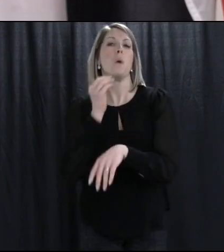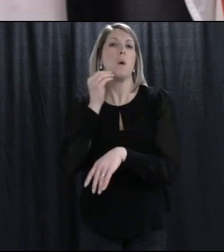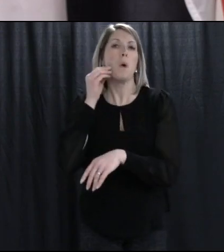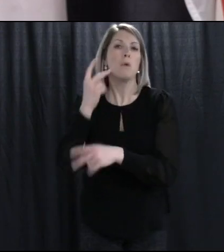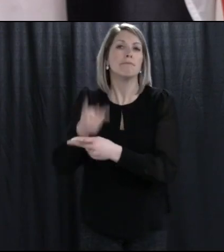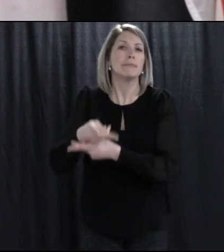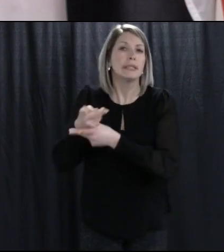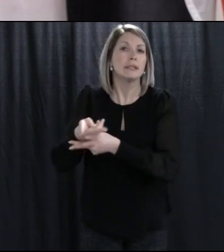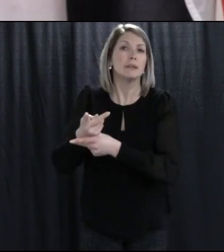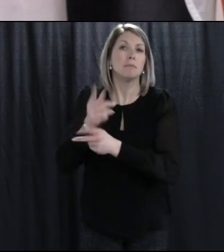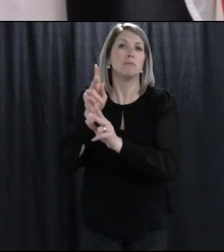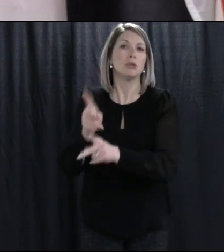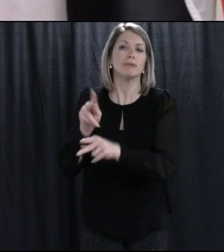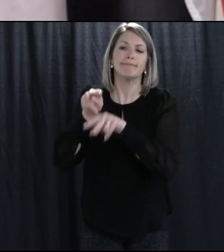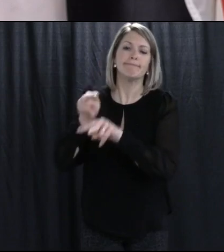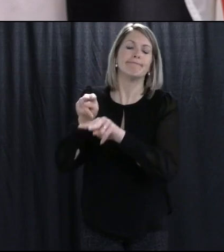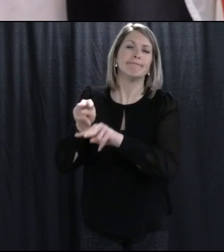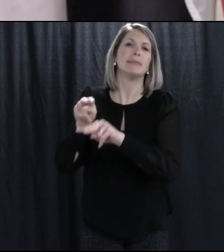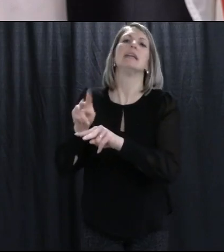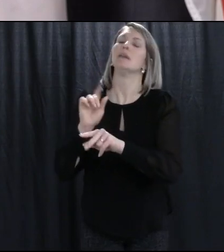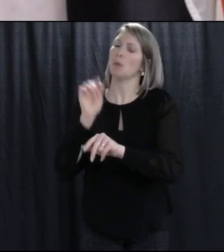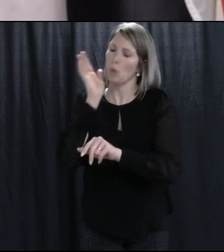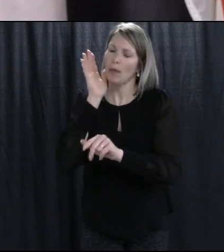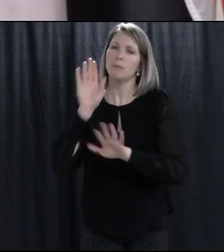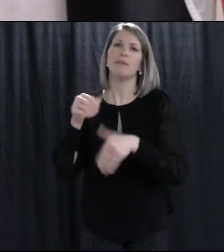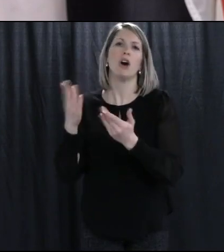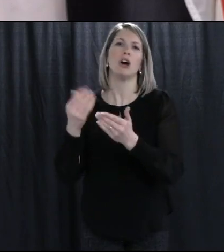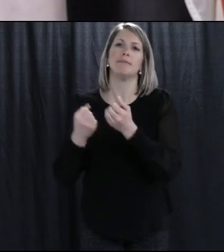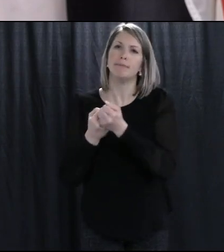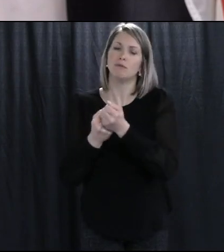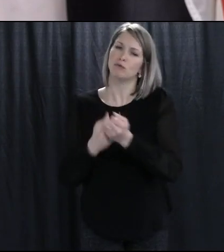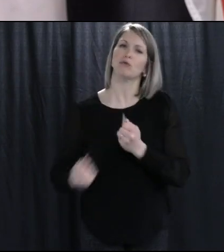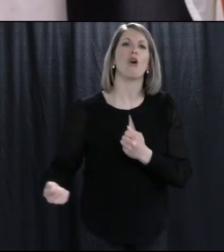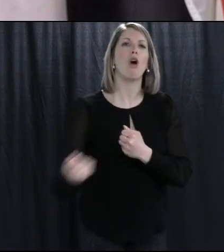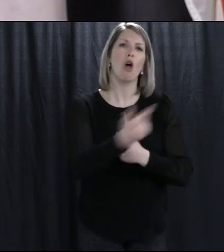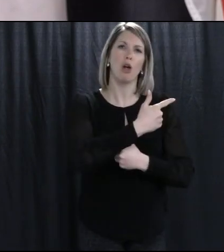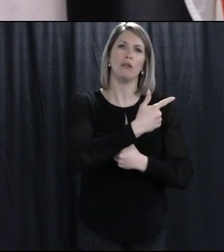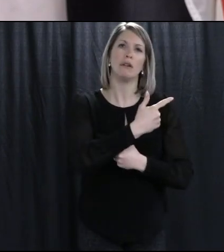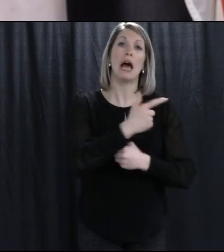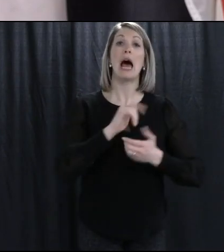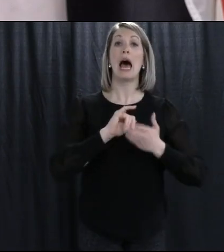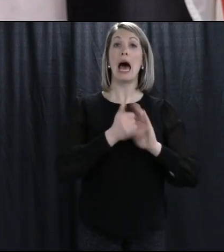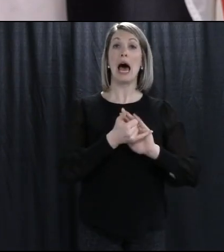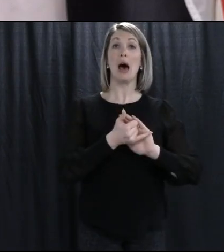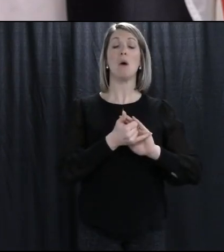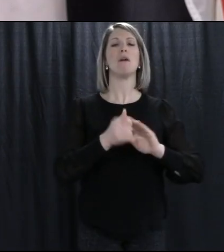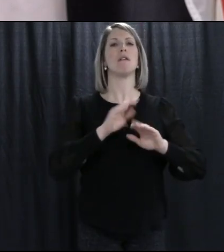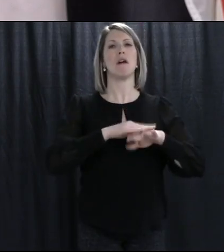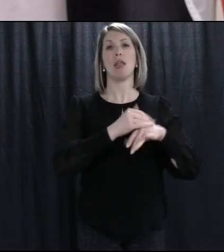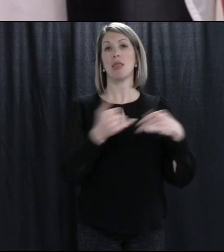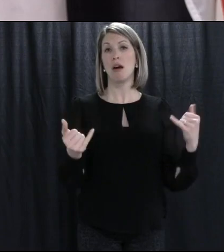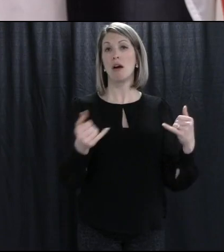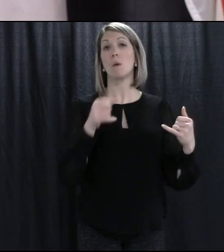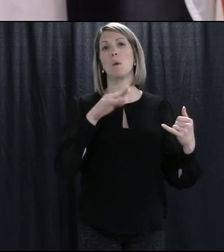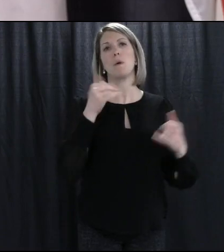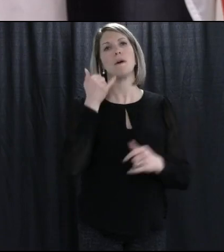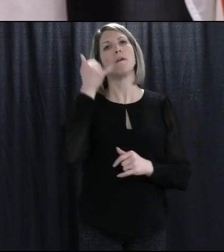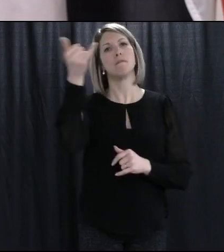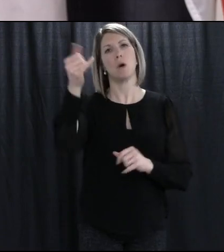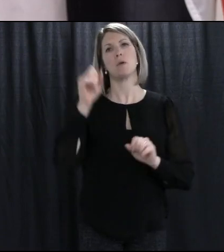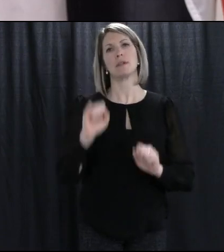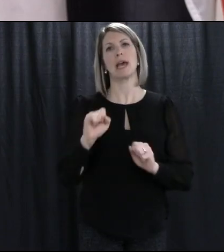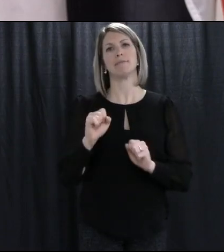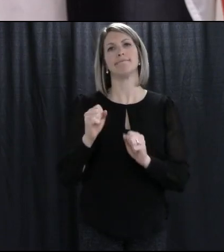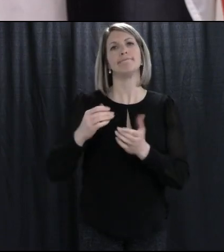benefits will be available in April of this year, and you'll be able to access these online and by telephone. A temporary